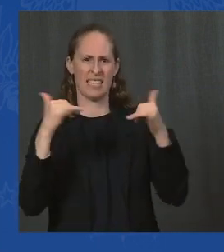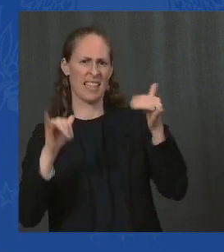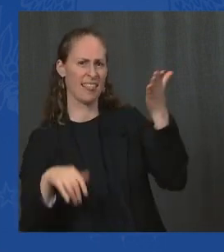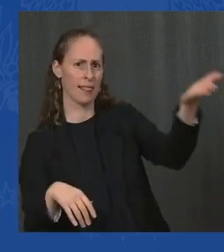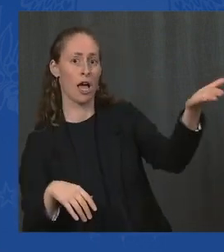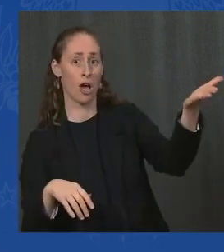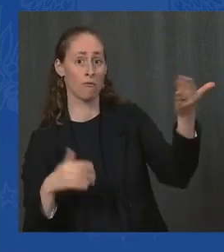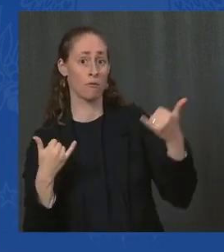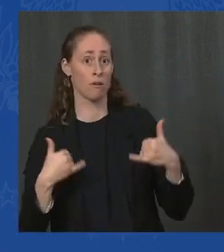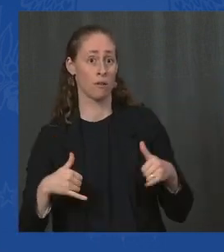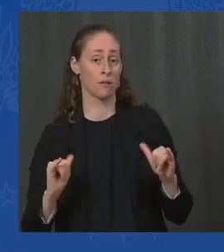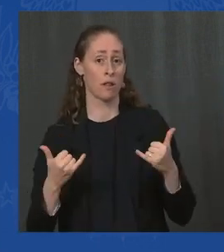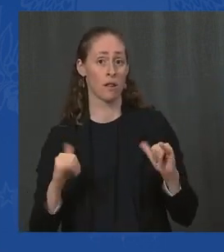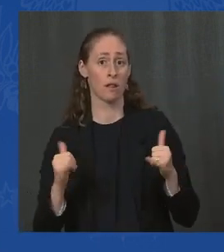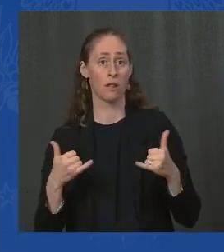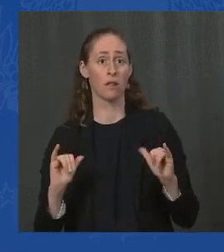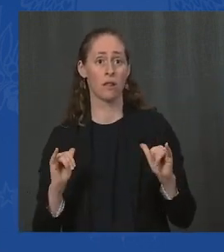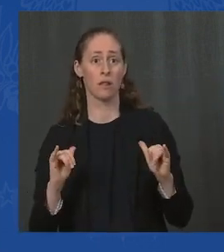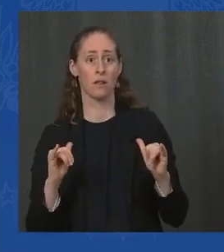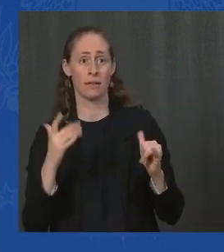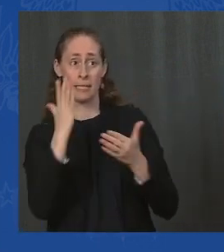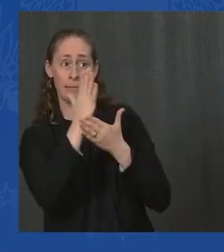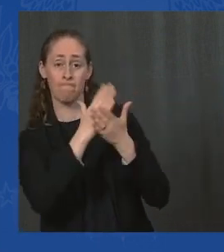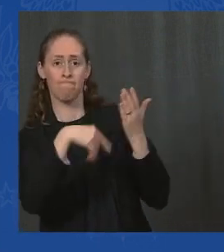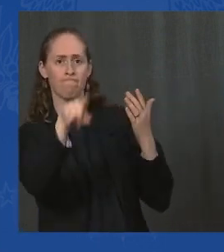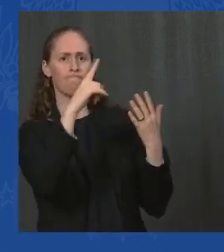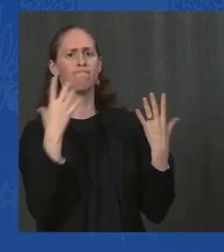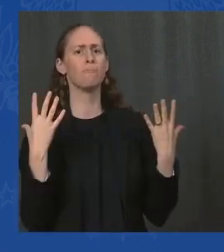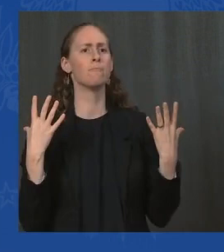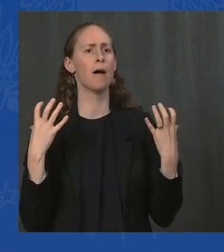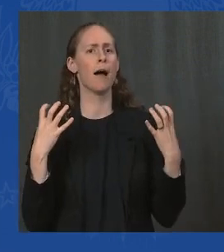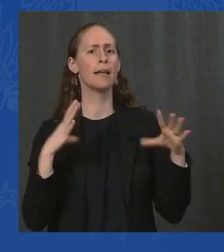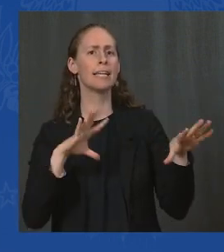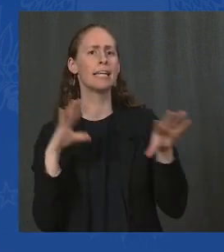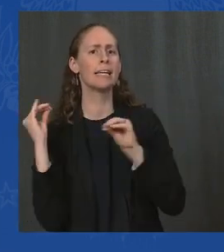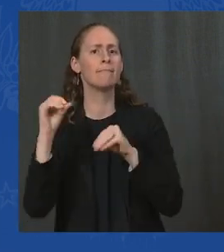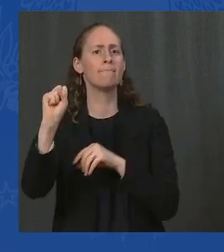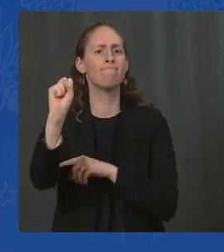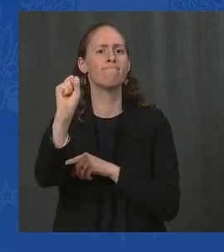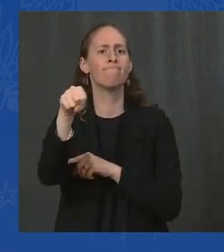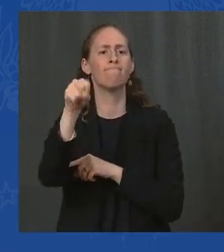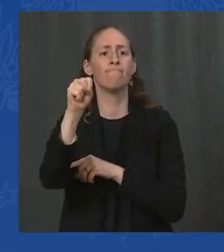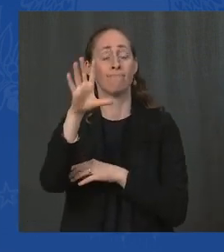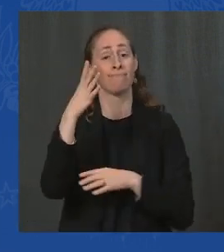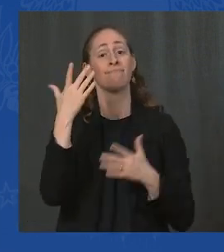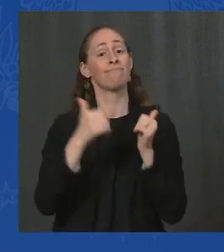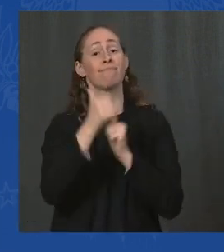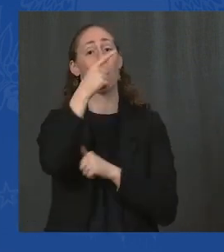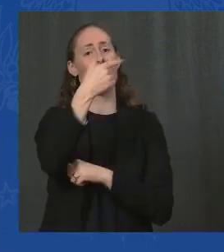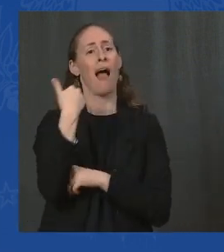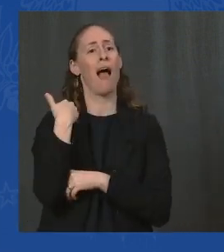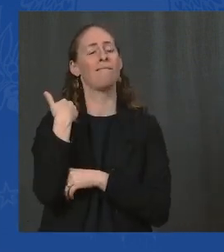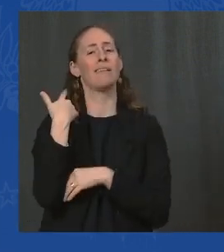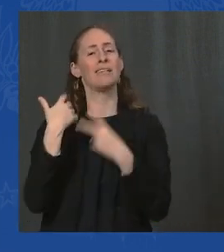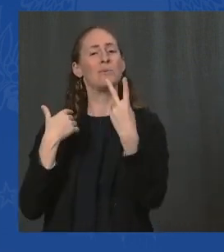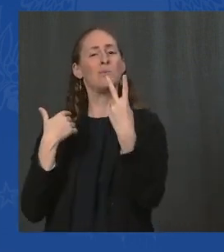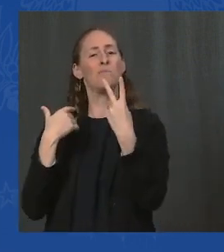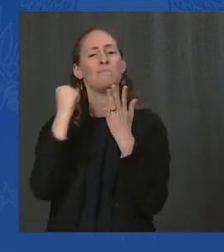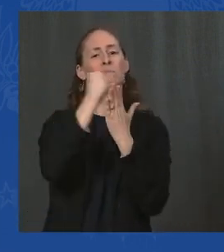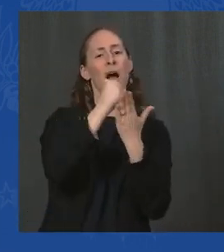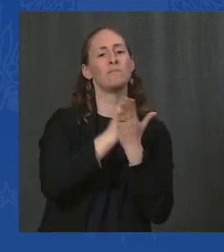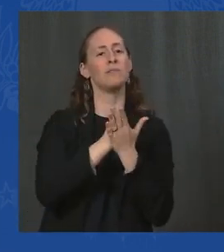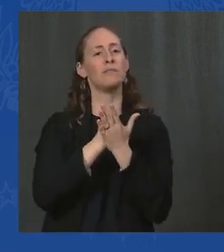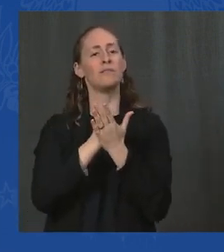leave. Most of those who remain are dual citizens, longtime residents who had